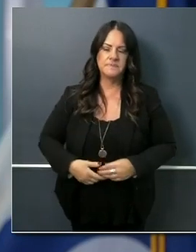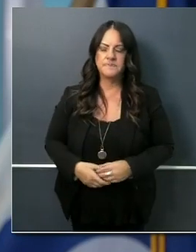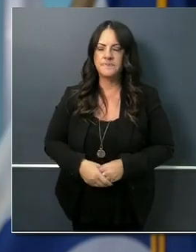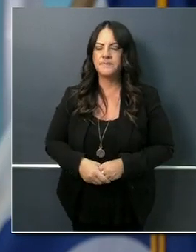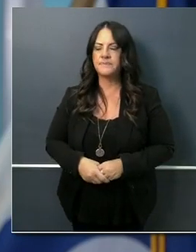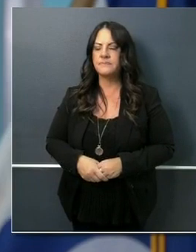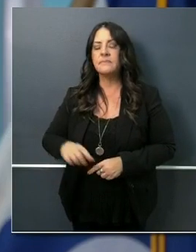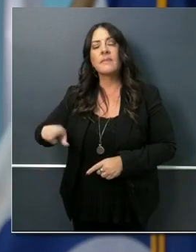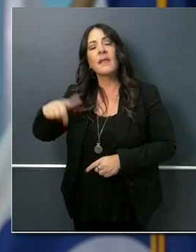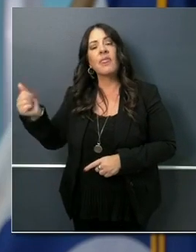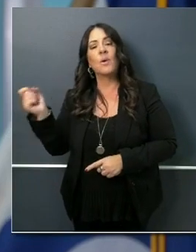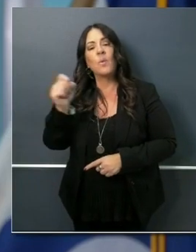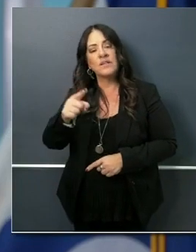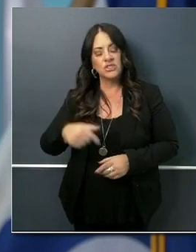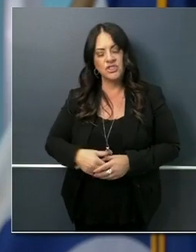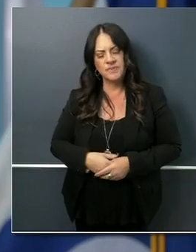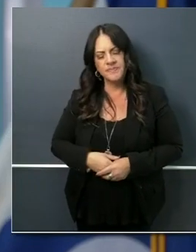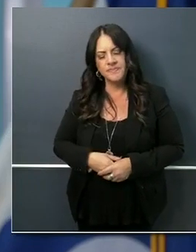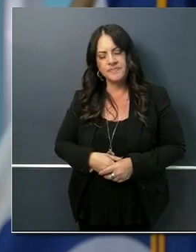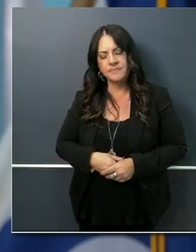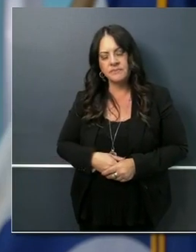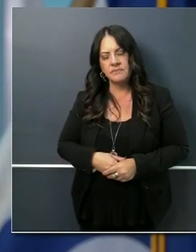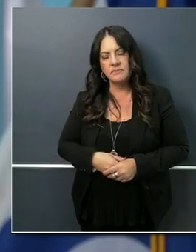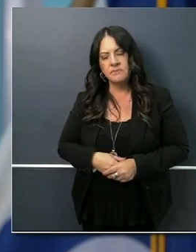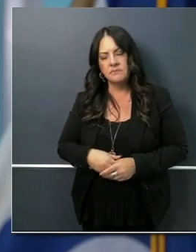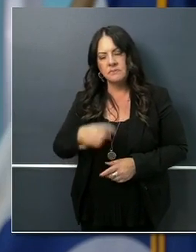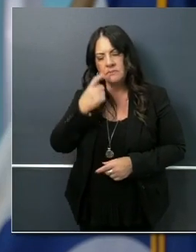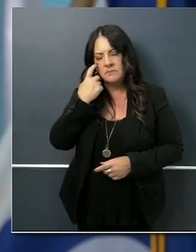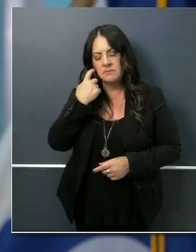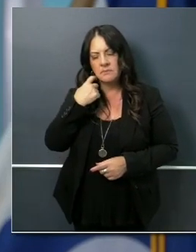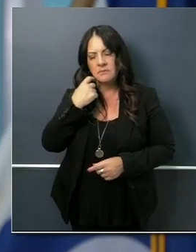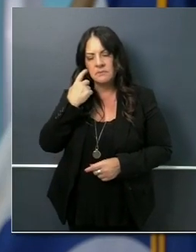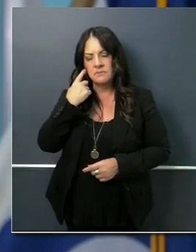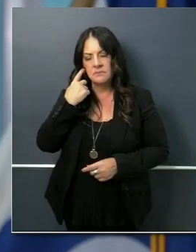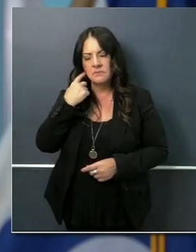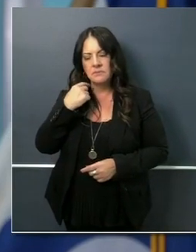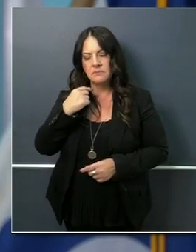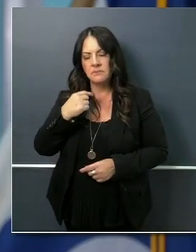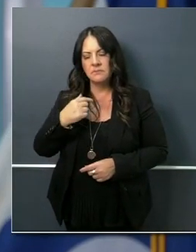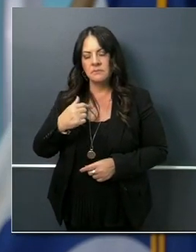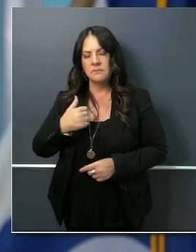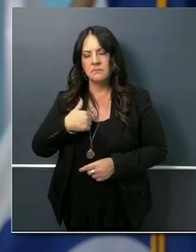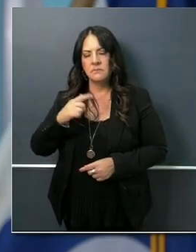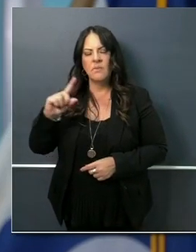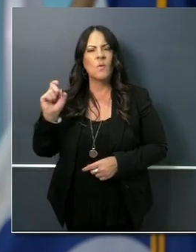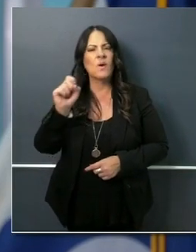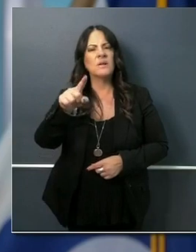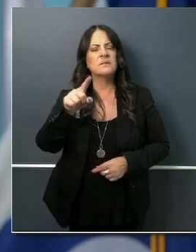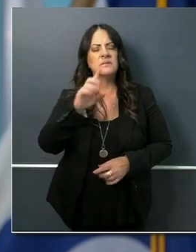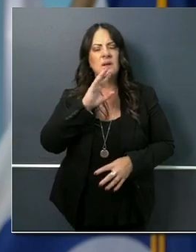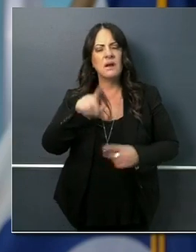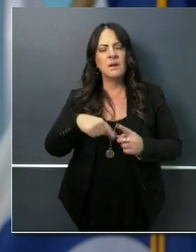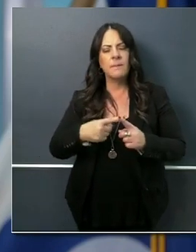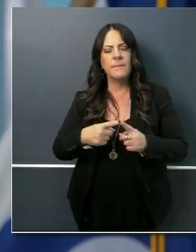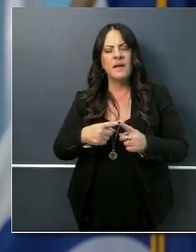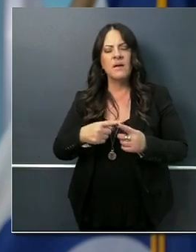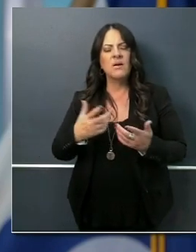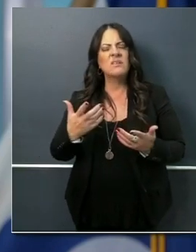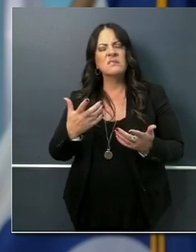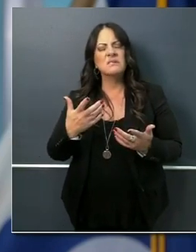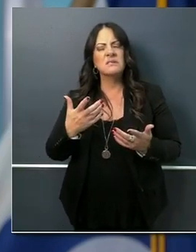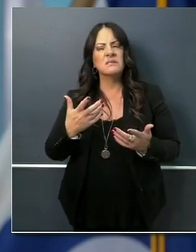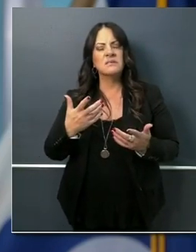Thanks so much. Just to follow up on the question that was raised about the concerns of past quality, the quality